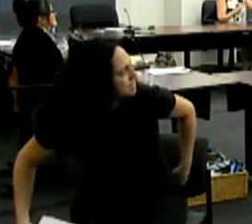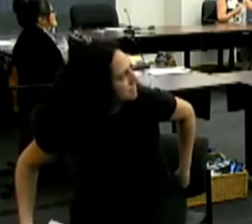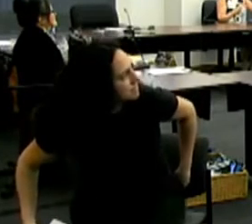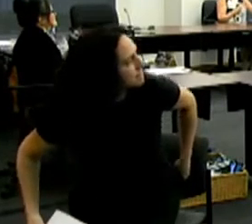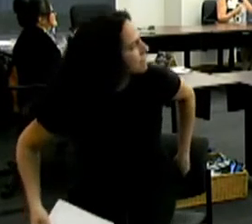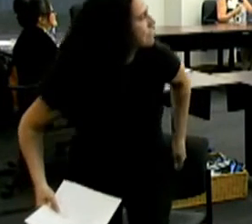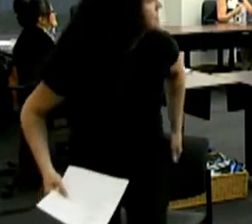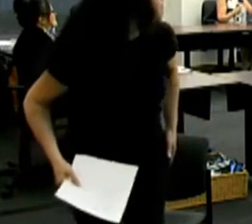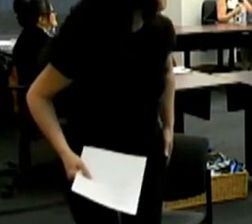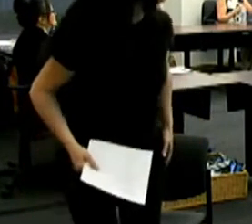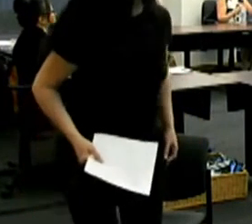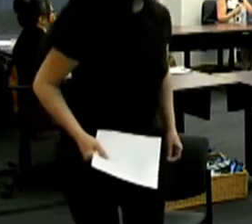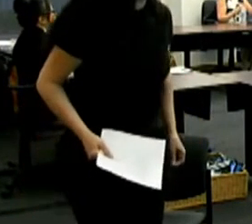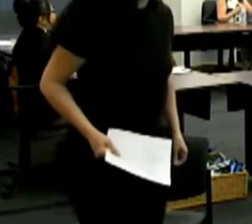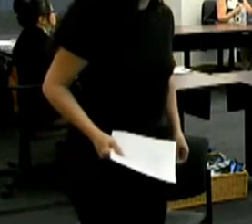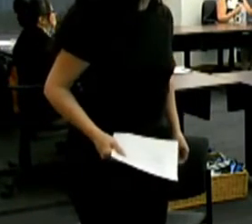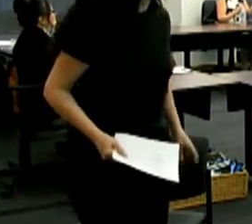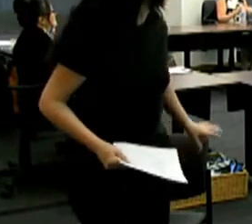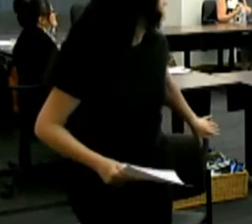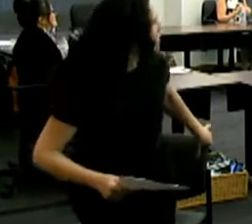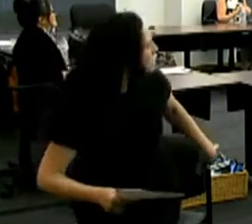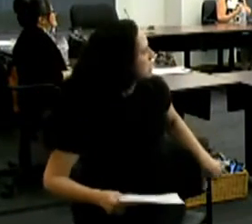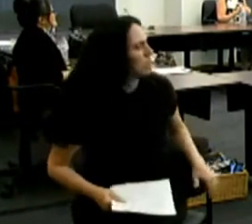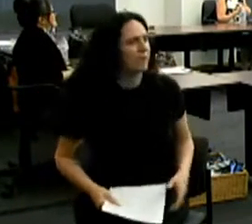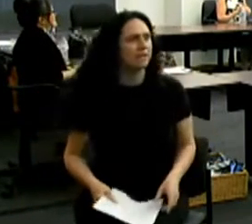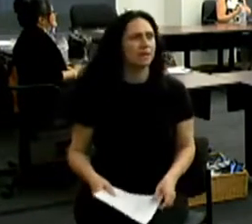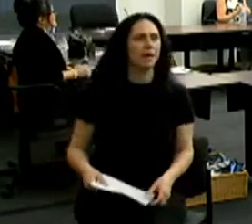we're still in the meeting. Second.